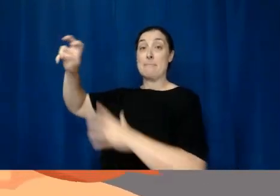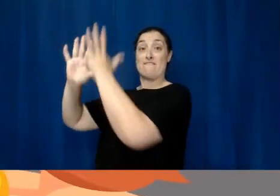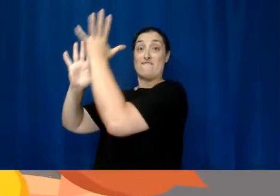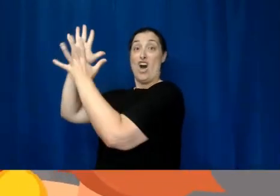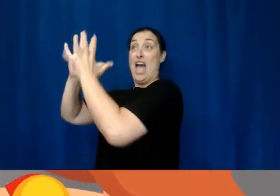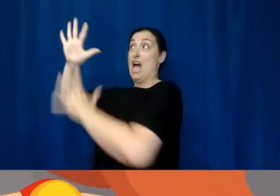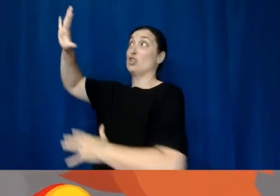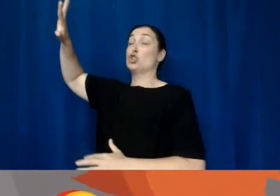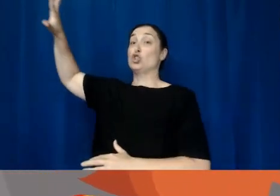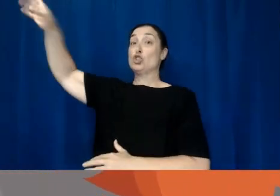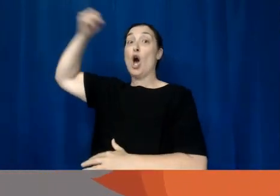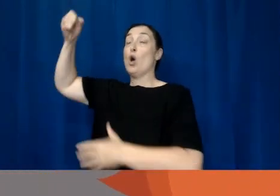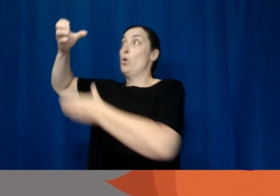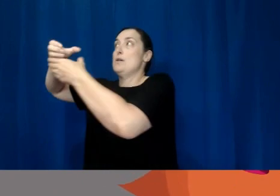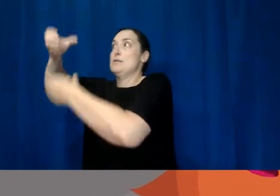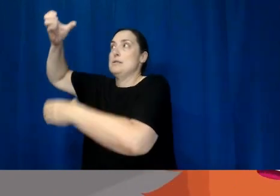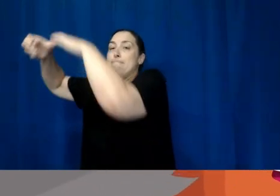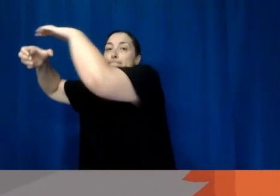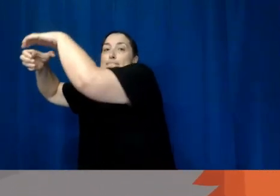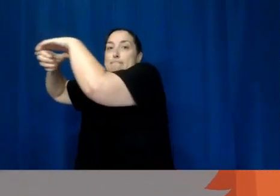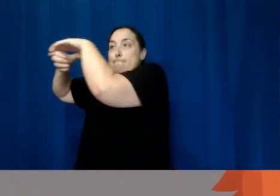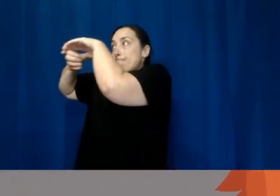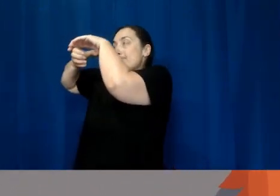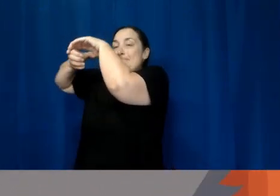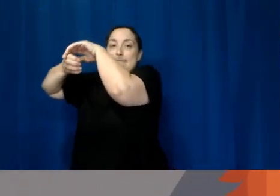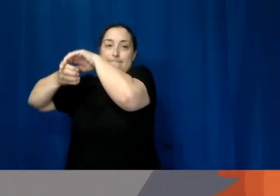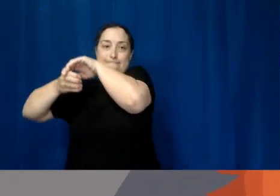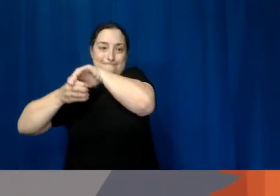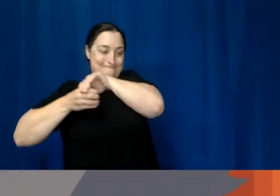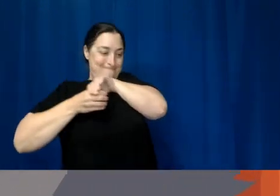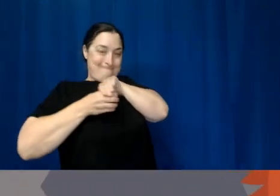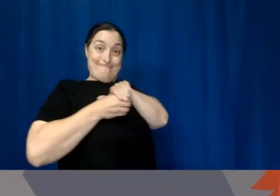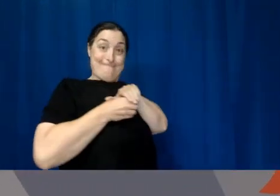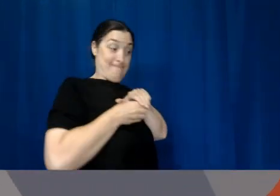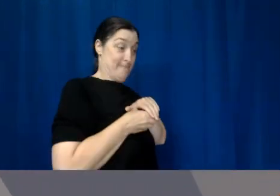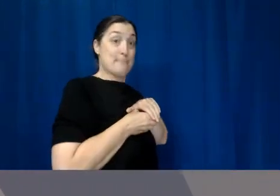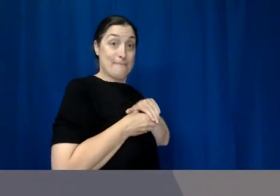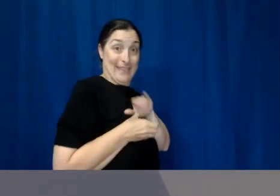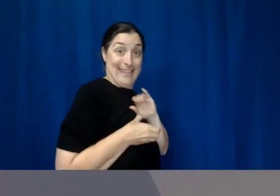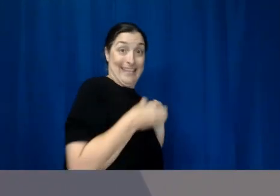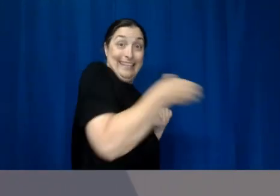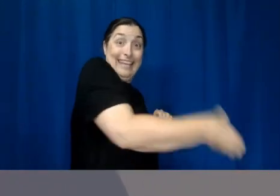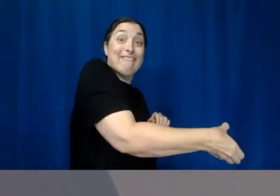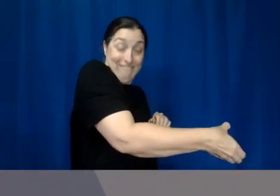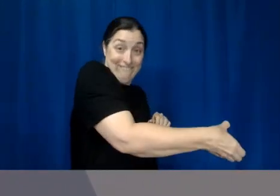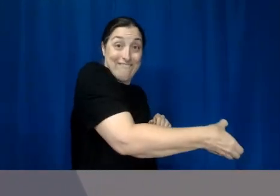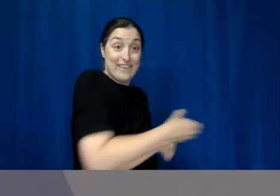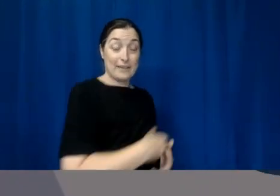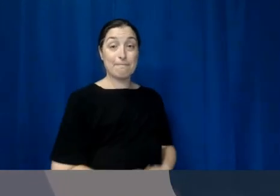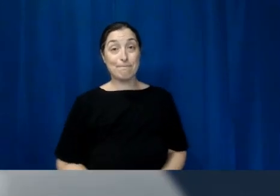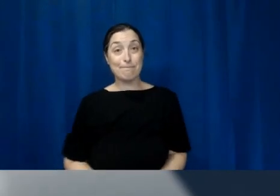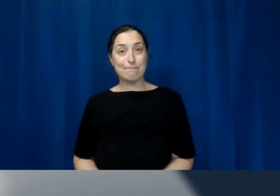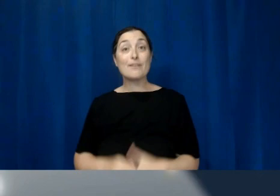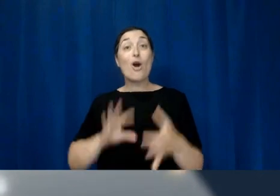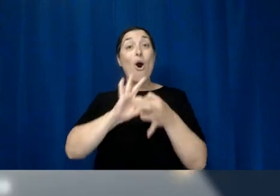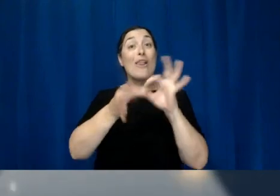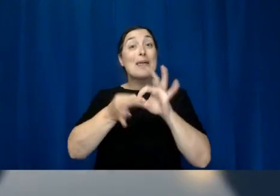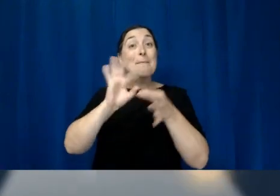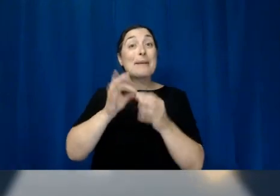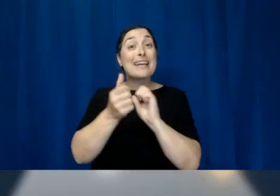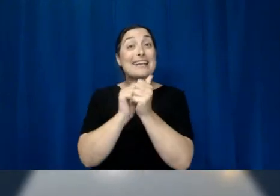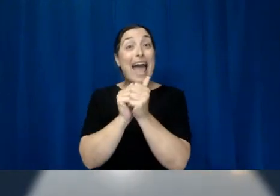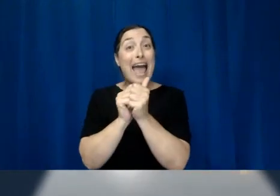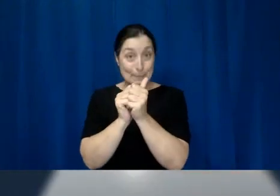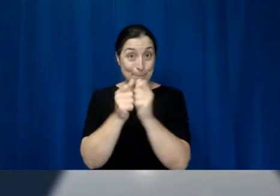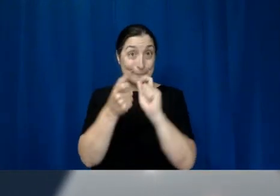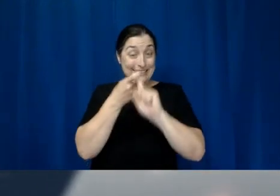burning flame in a fennel stalk, he rushed down the mountain and triumphantly returned fire to the humans. At the Olympic Games, the